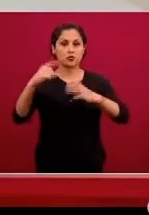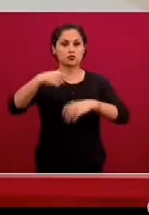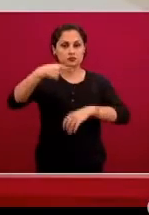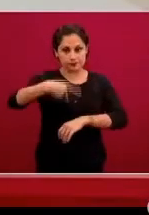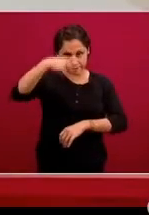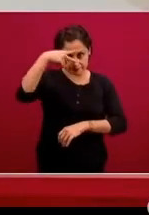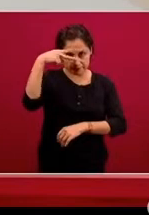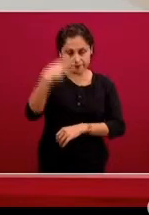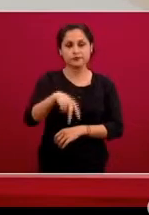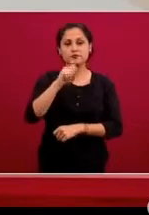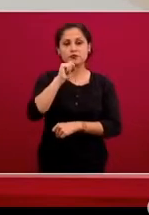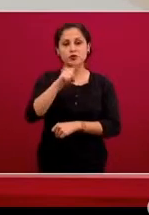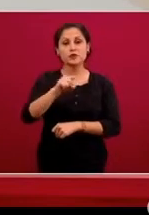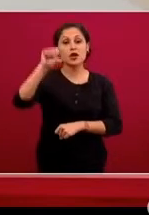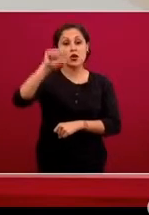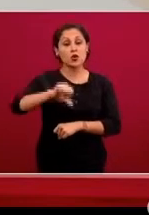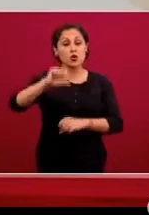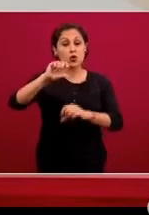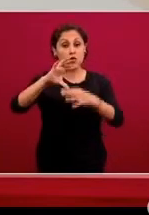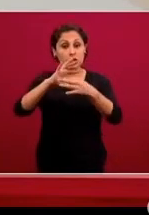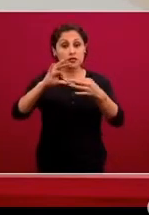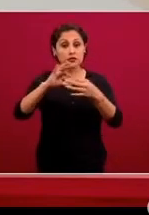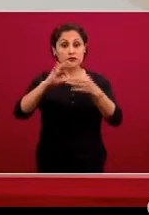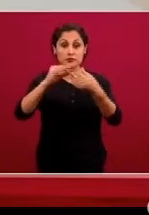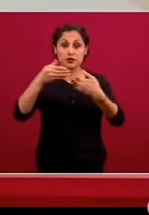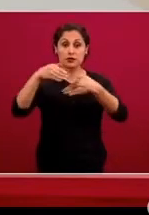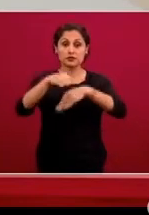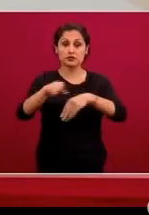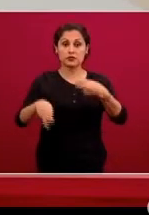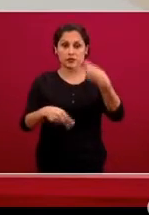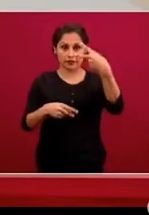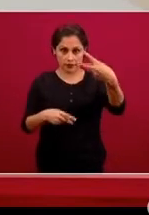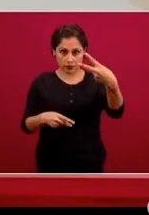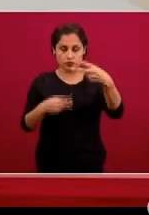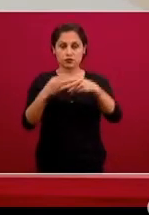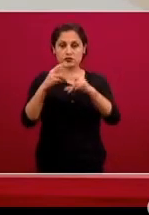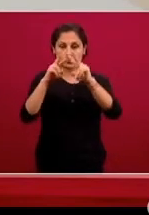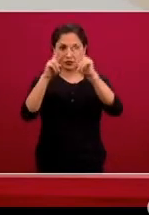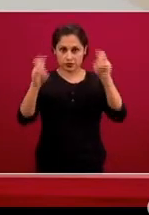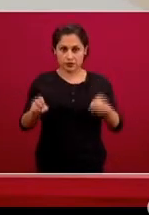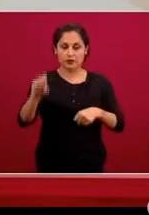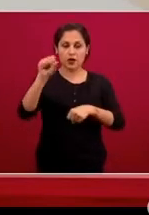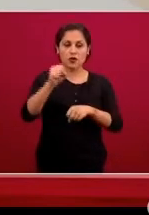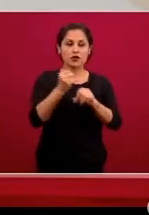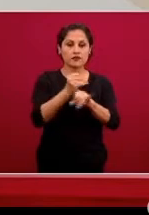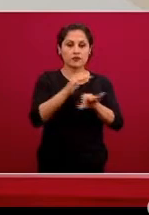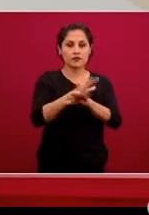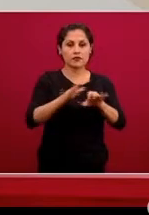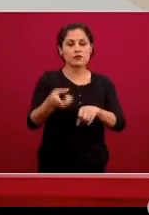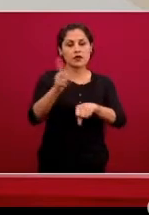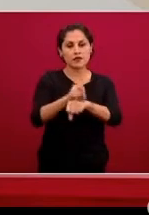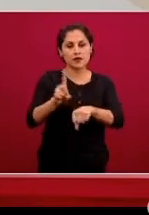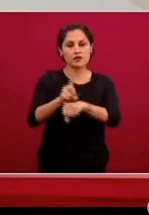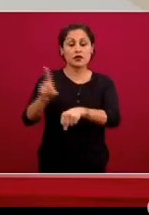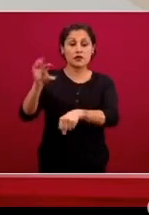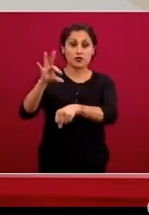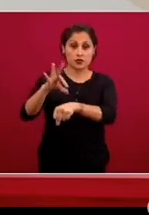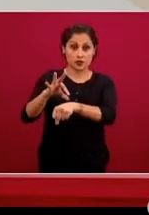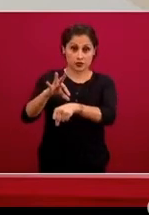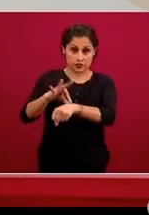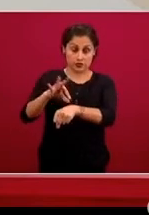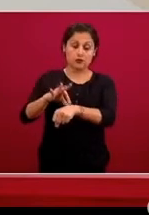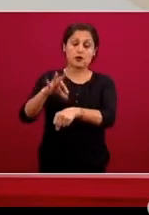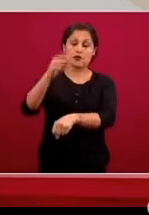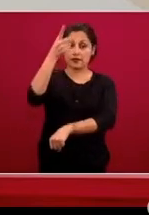First is our daily technical report by Dr. Jose Luis. And the second part is we're